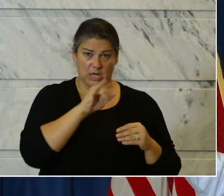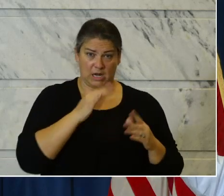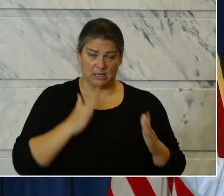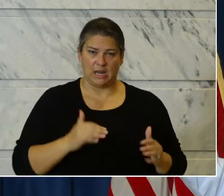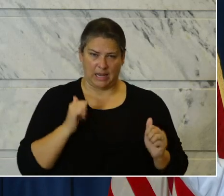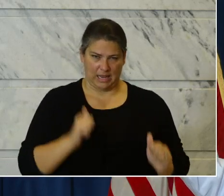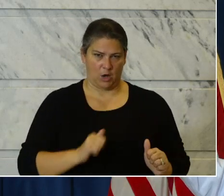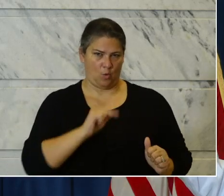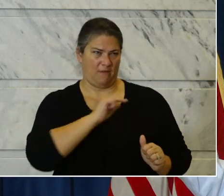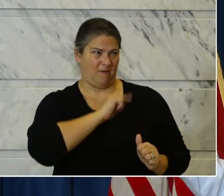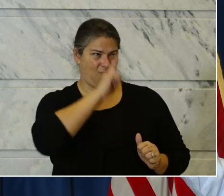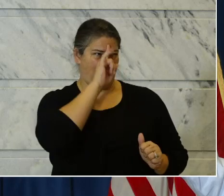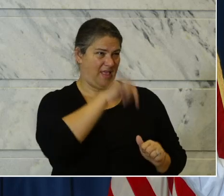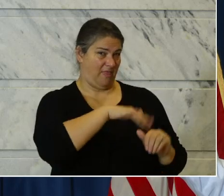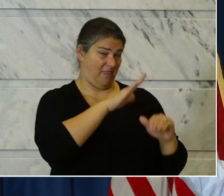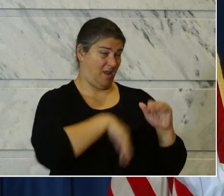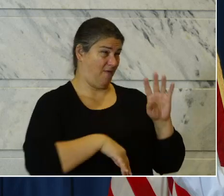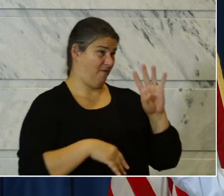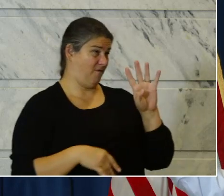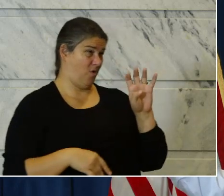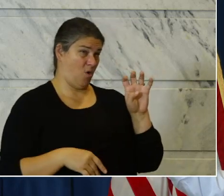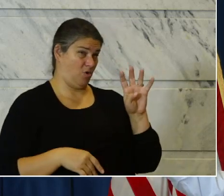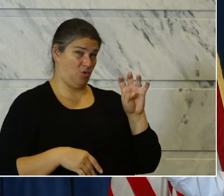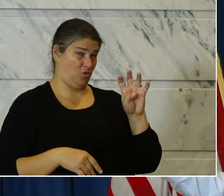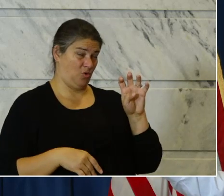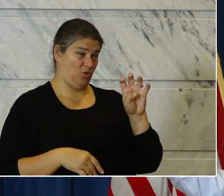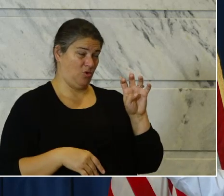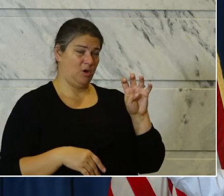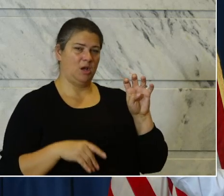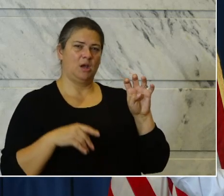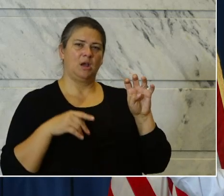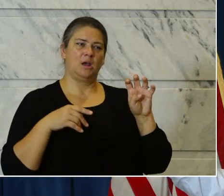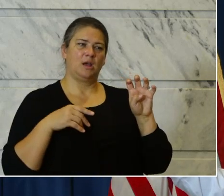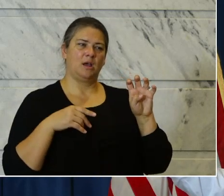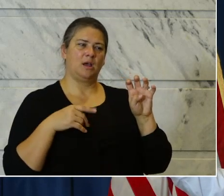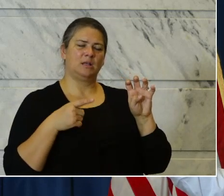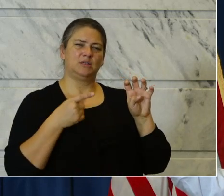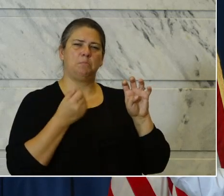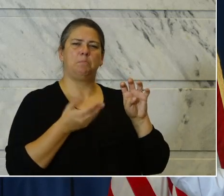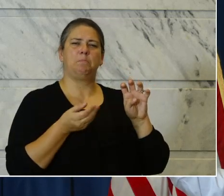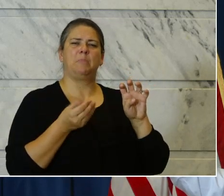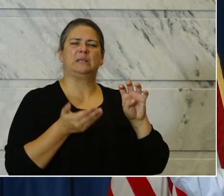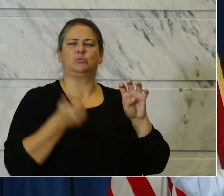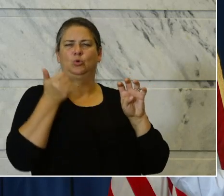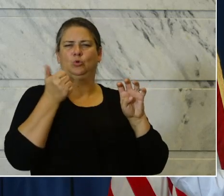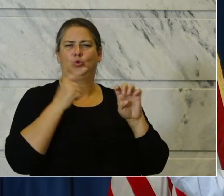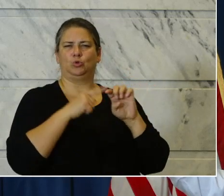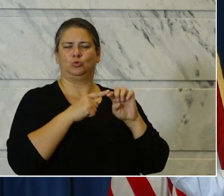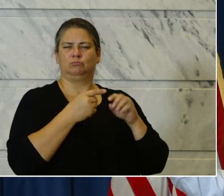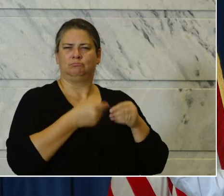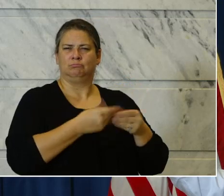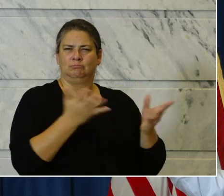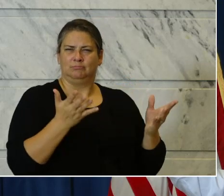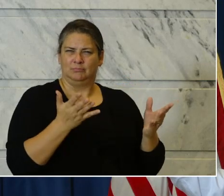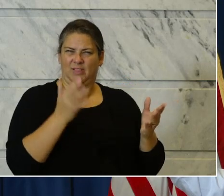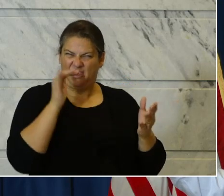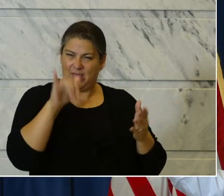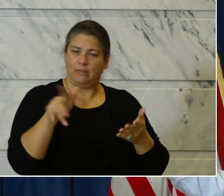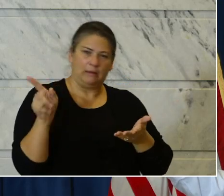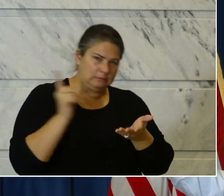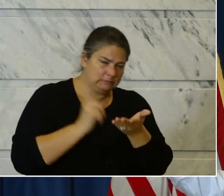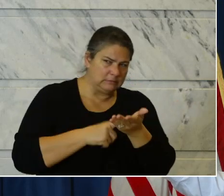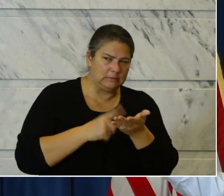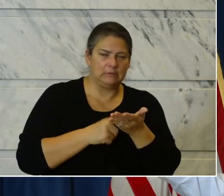than the $400 one, and it's significantly easier to administer. There were talks about state budget